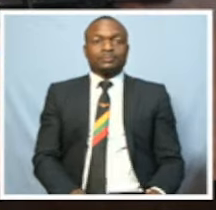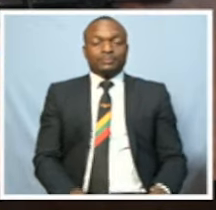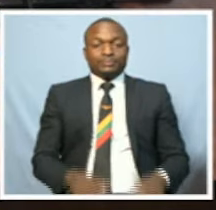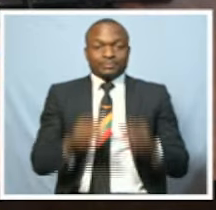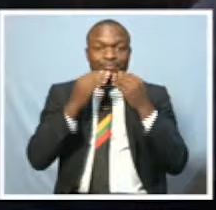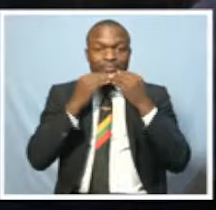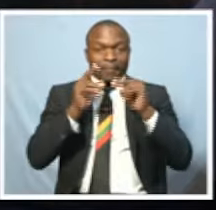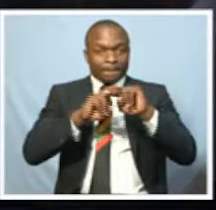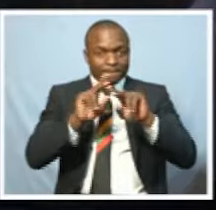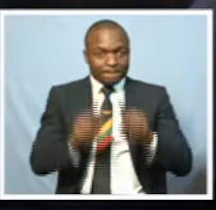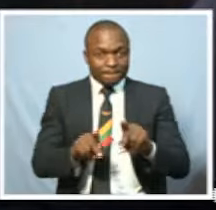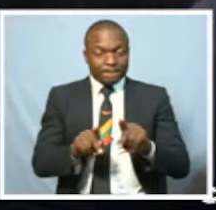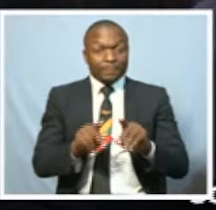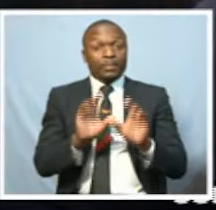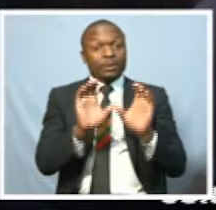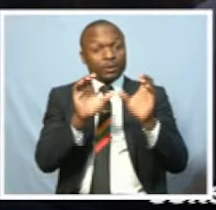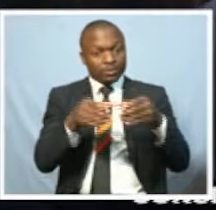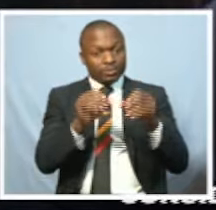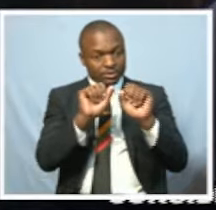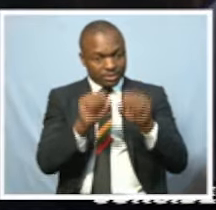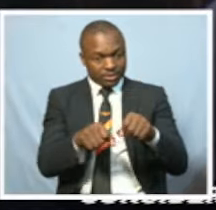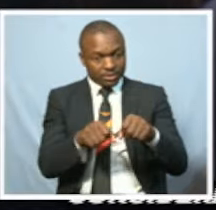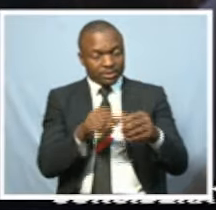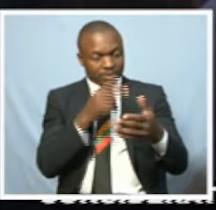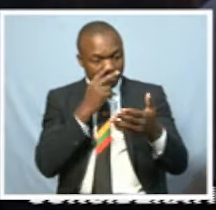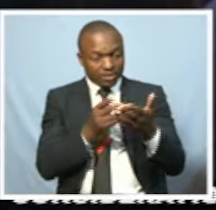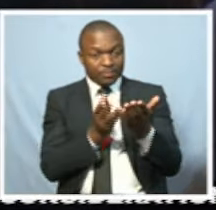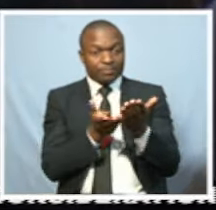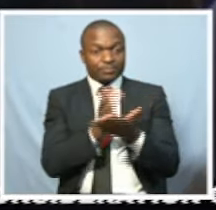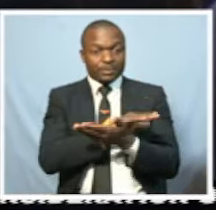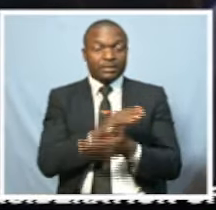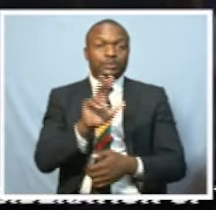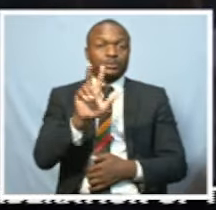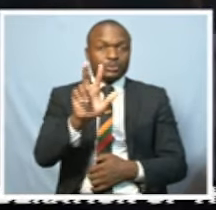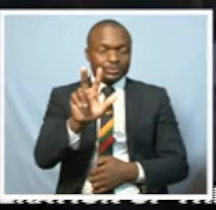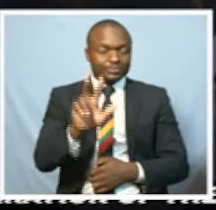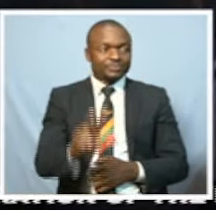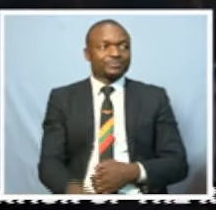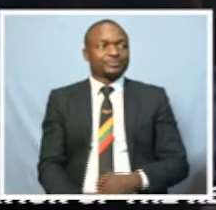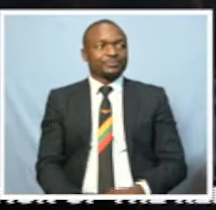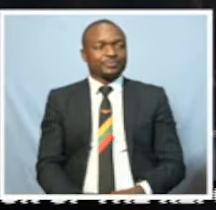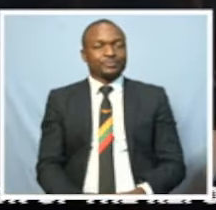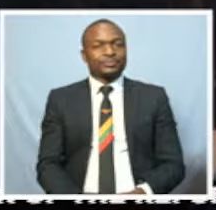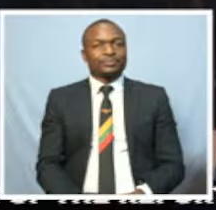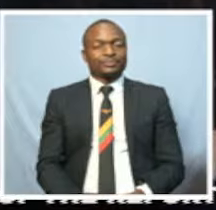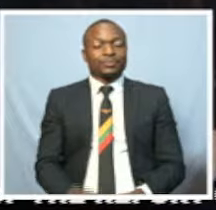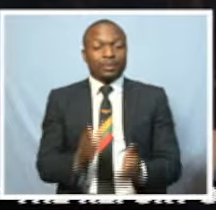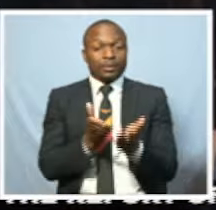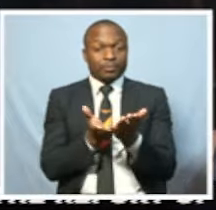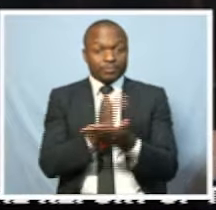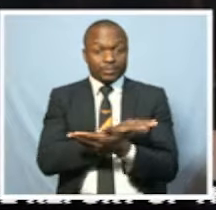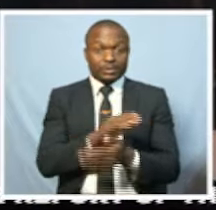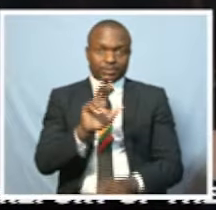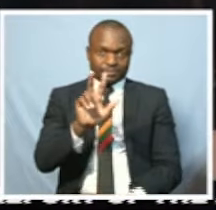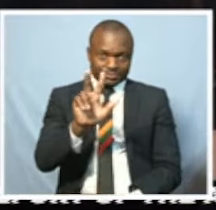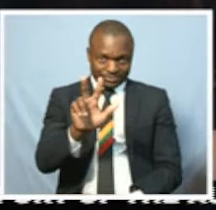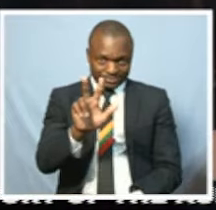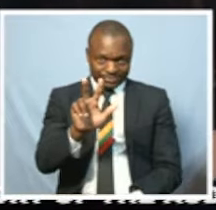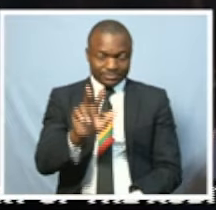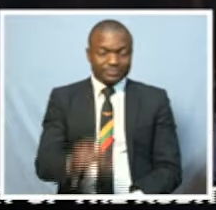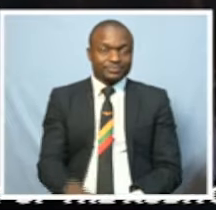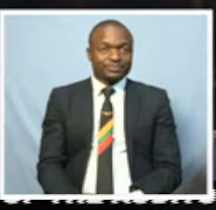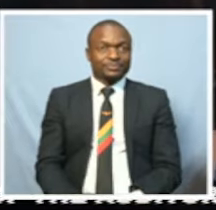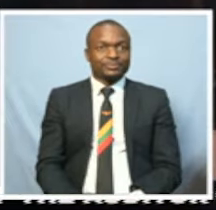Thank you, Chair. I may take the committee to page 3. Page 3. So page 3 has